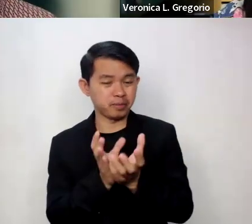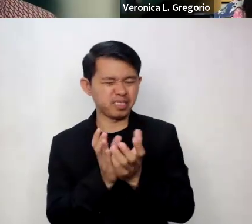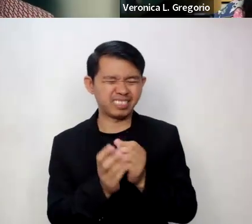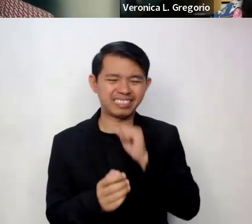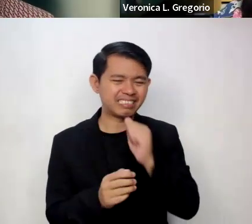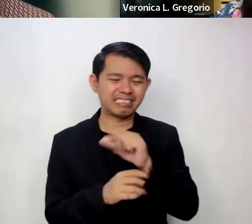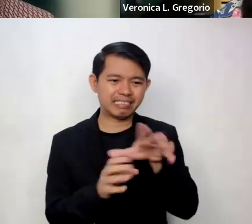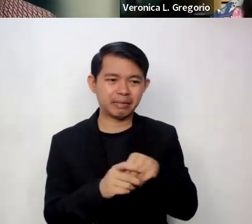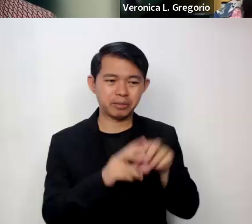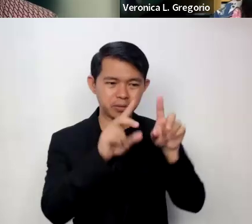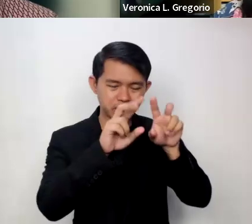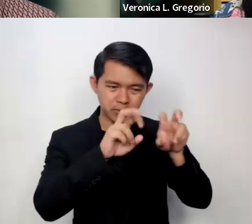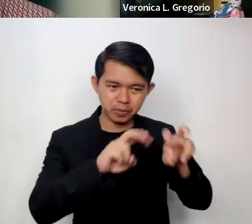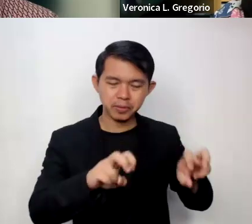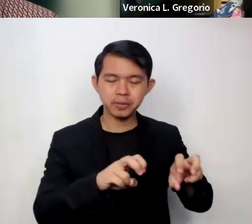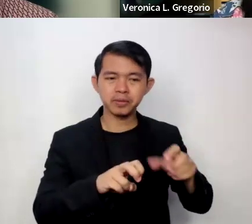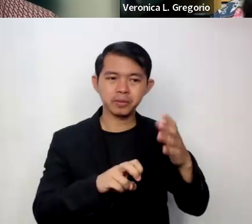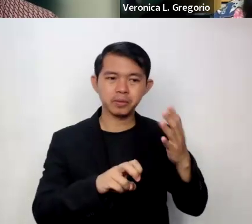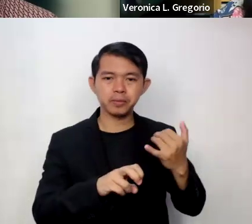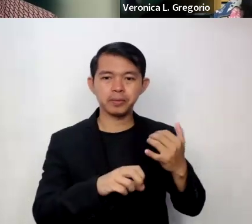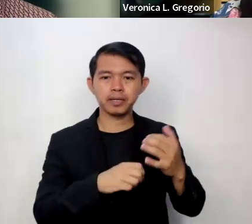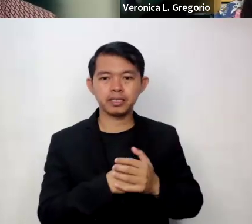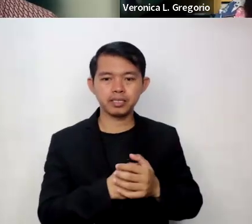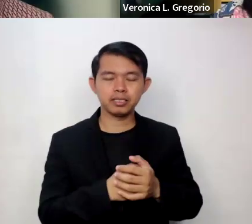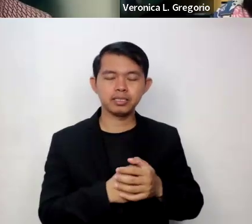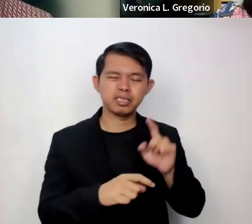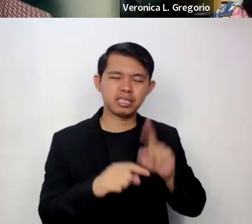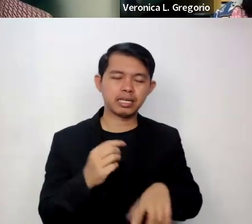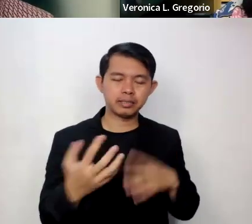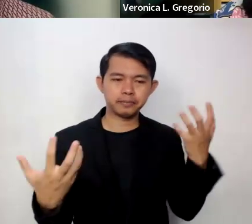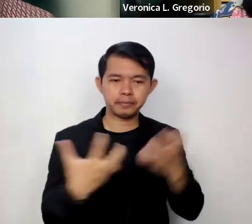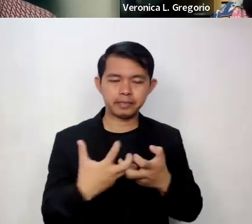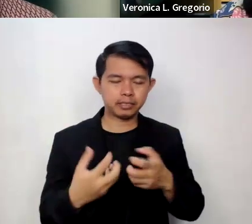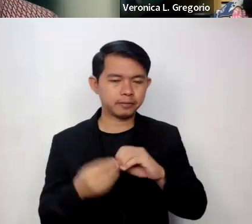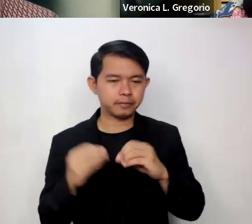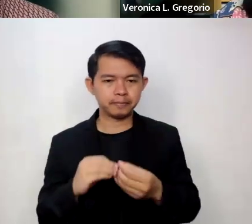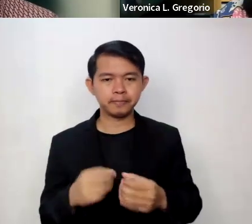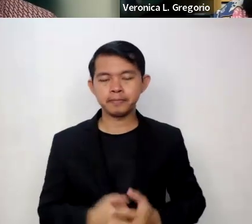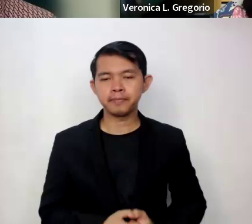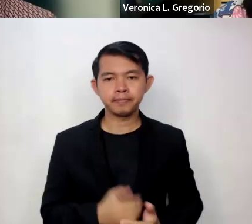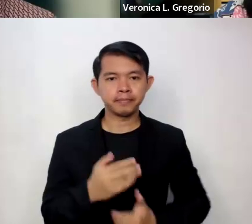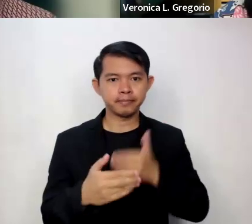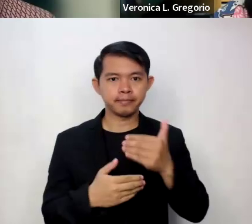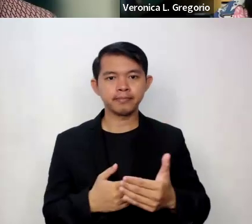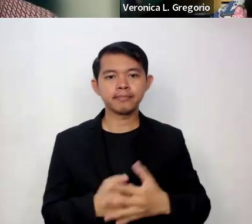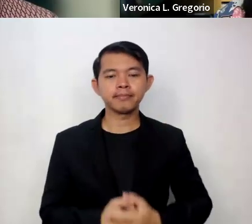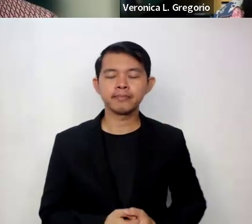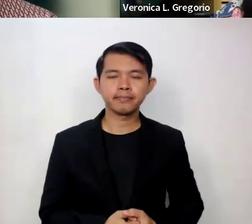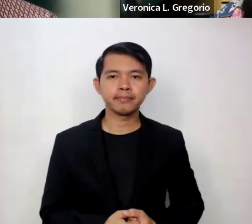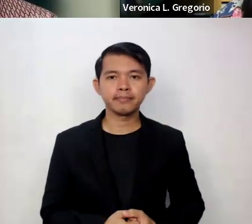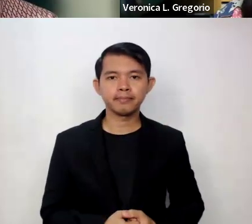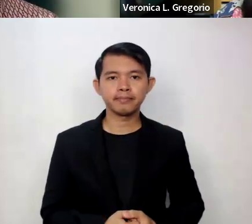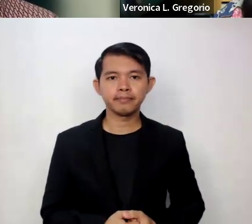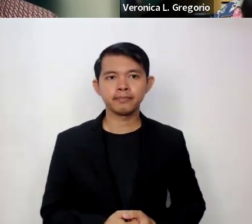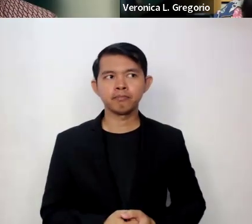because they cannot reach your number, right, as you said. And I also think yung